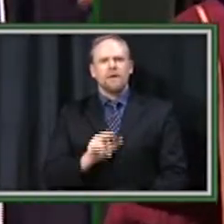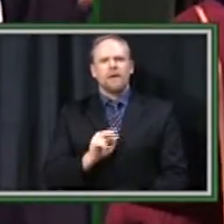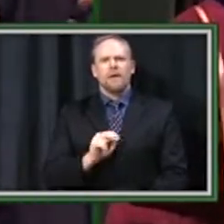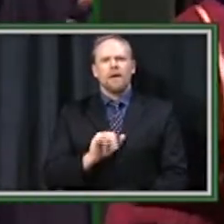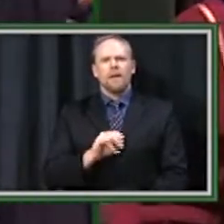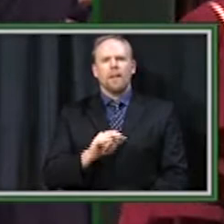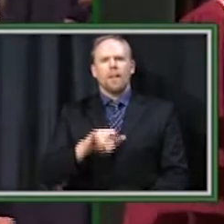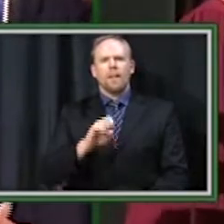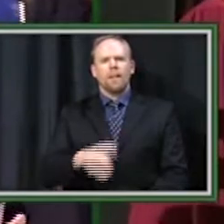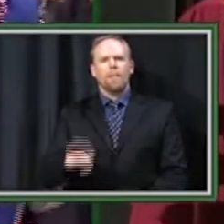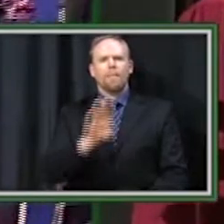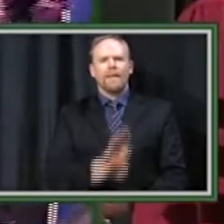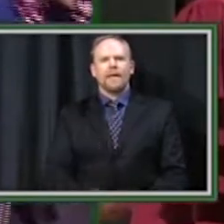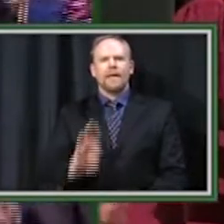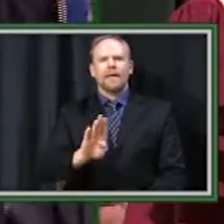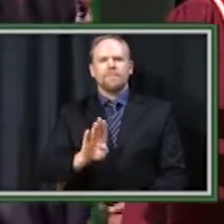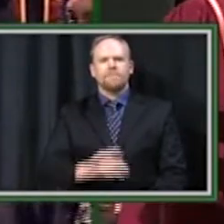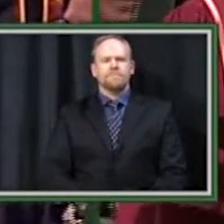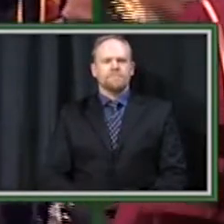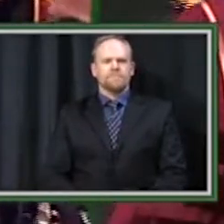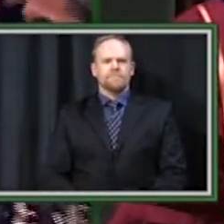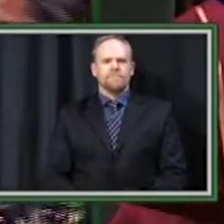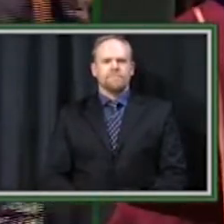Nicole B.